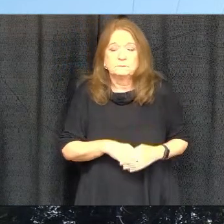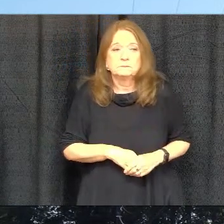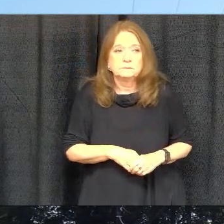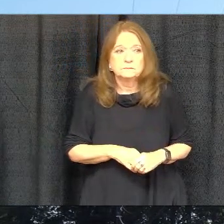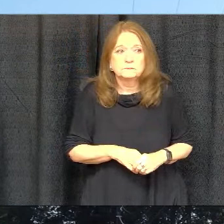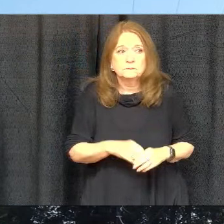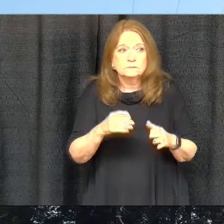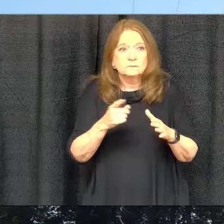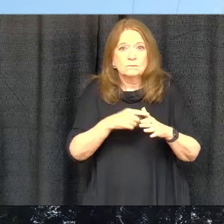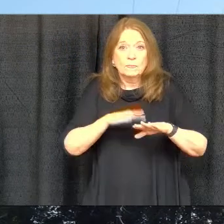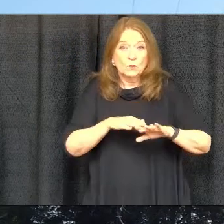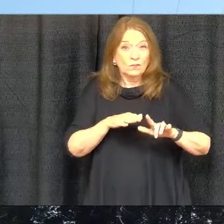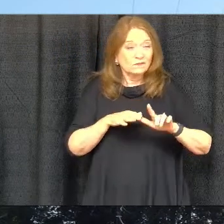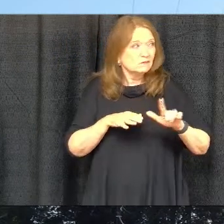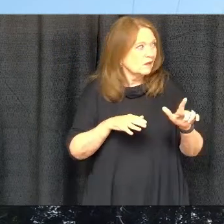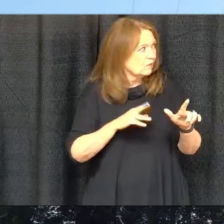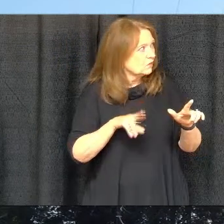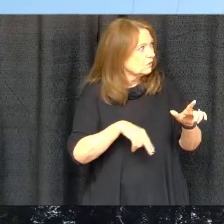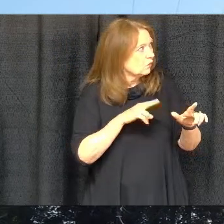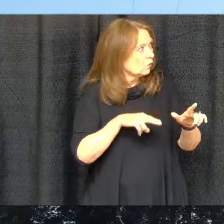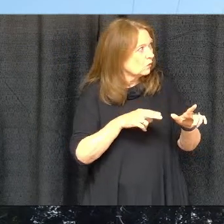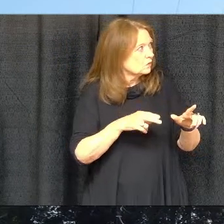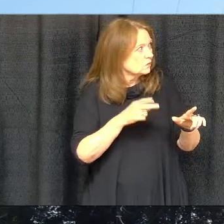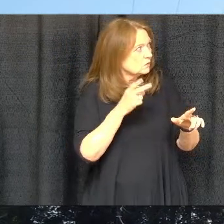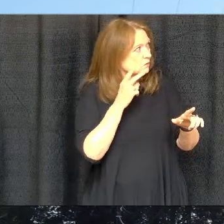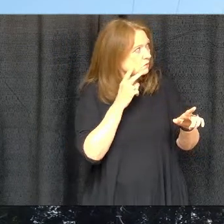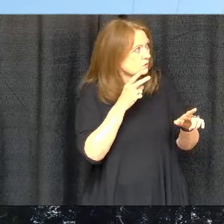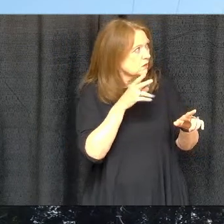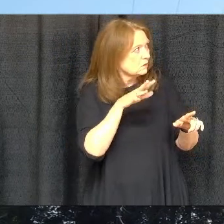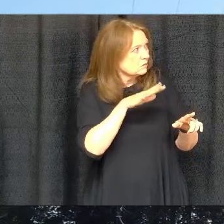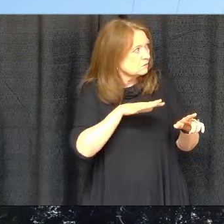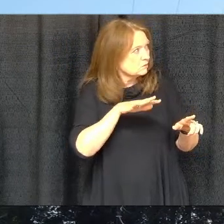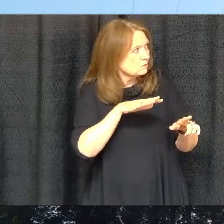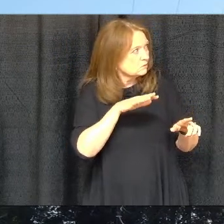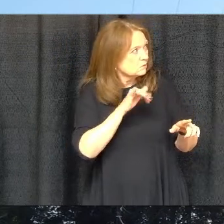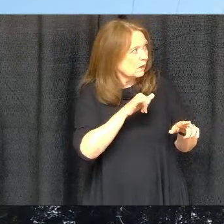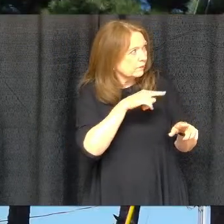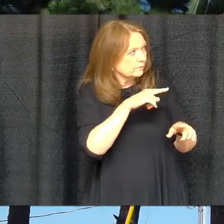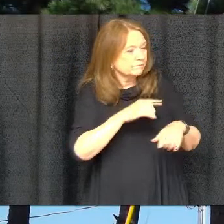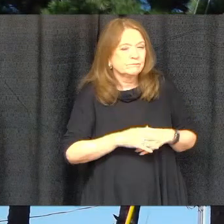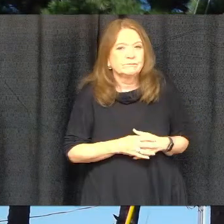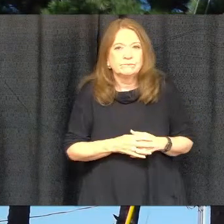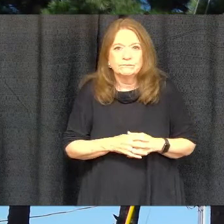And then to the left of that are several rental units on a parcel.